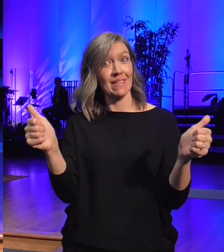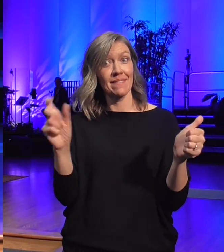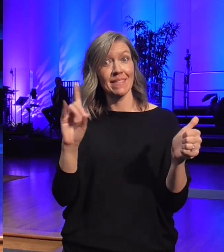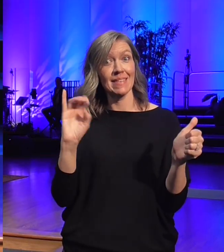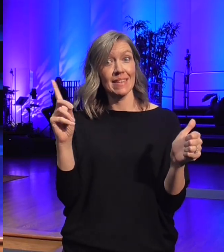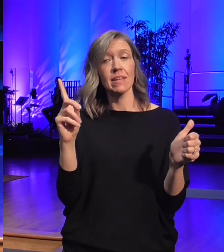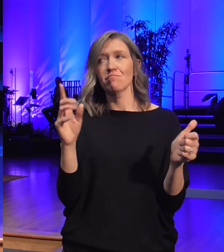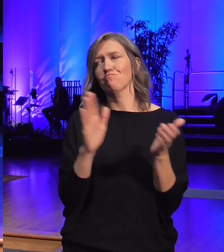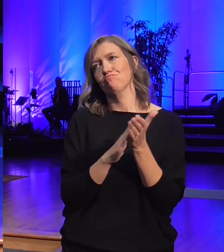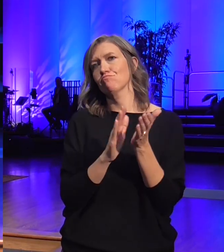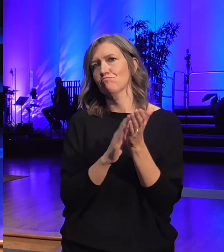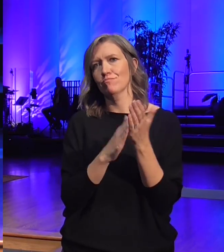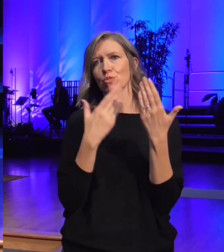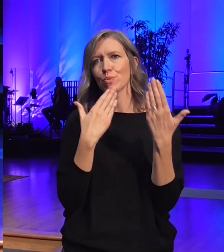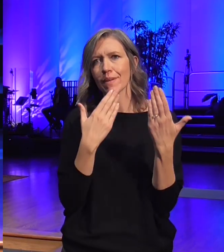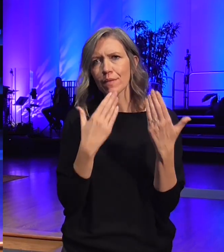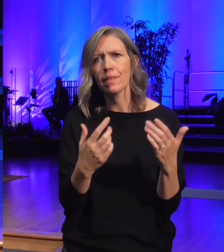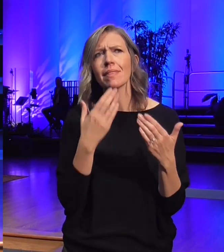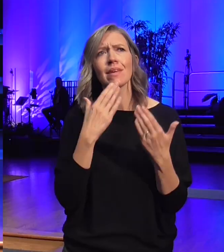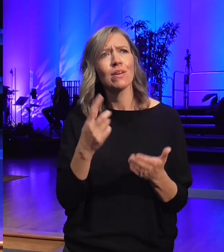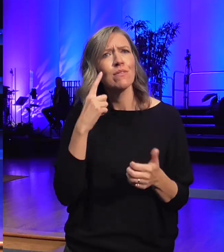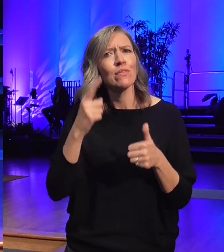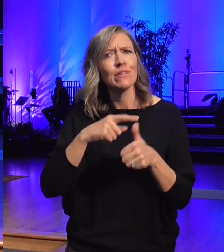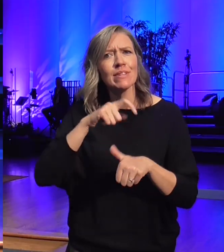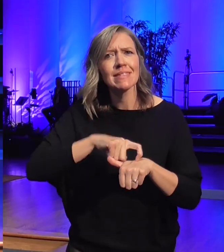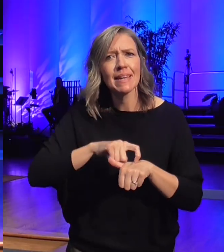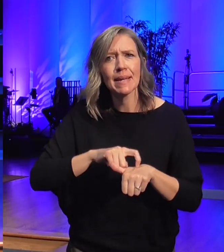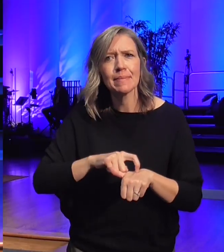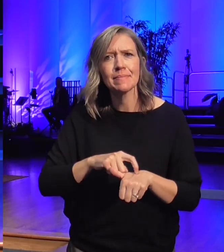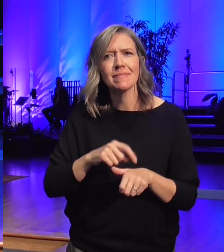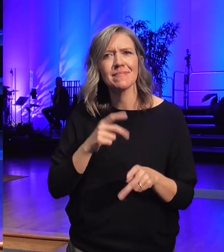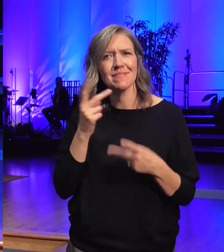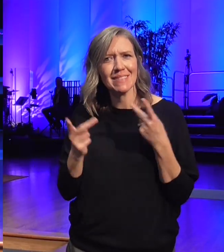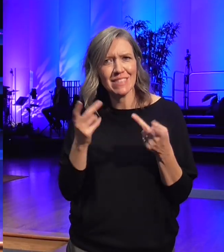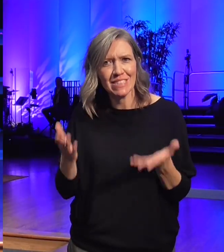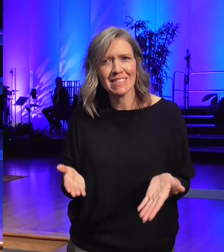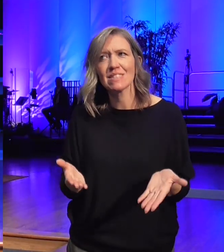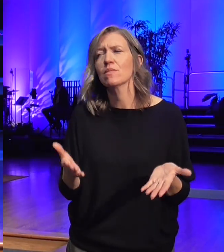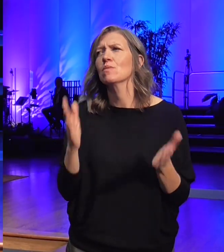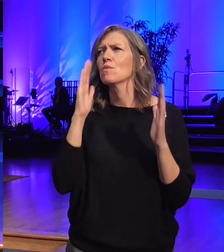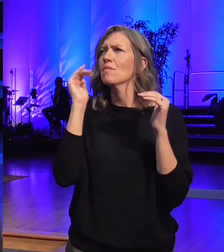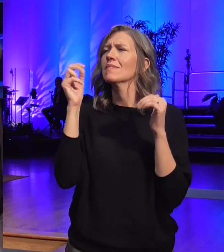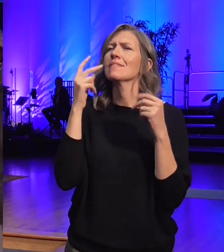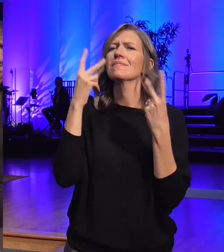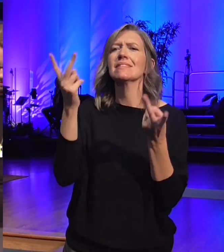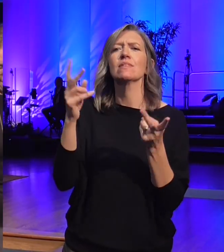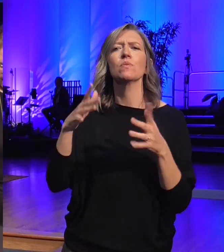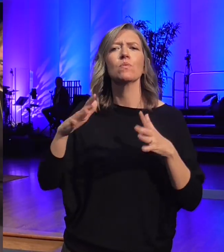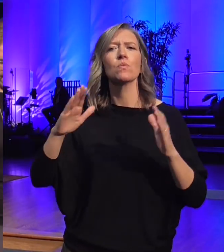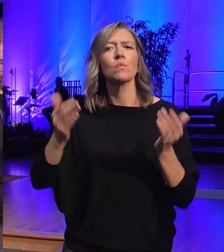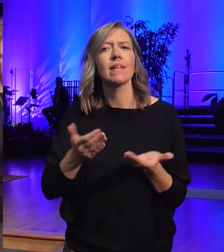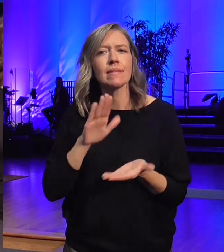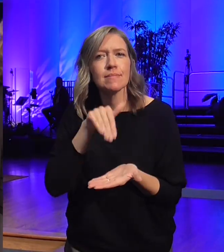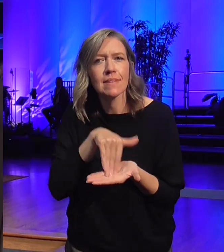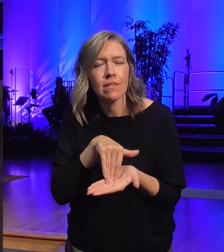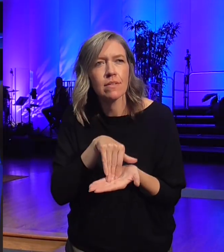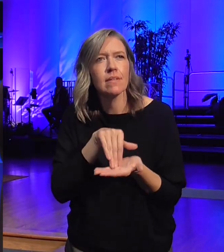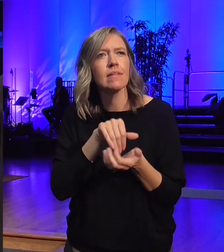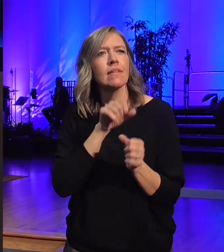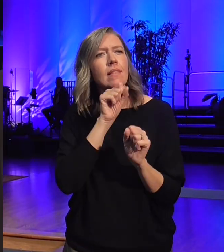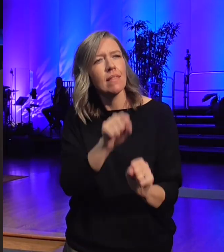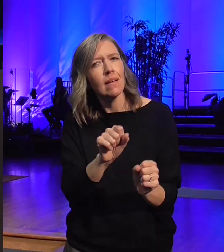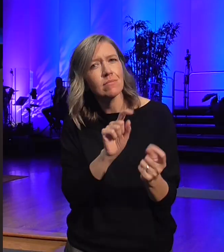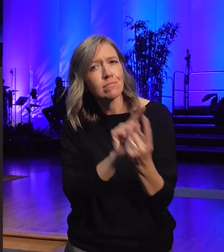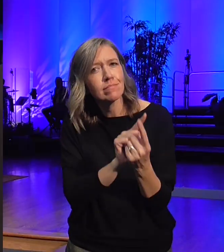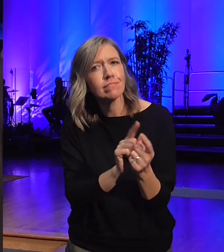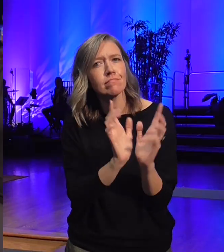very grateful for you. Thank you to all of our first-time guests. We hope that you will stop by our Welcome Center right out in the lobby. We'd love to greet you. We'd be happy to answer